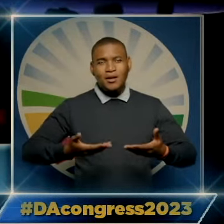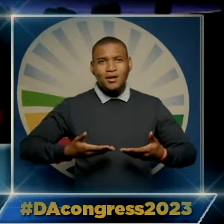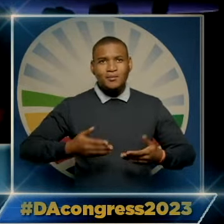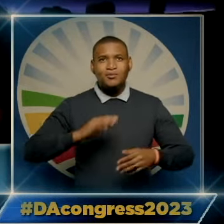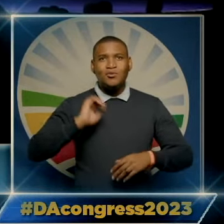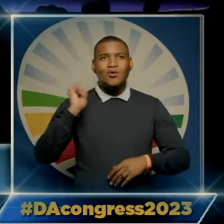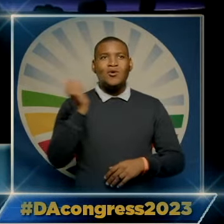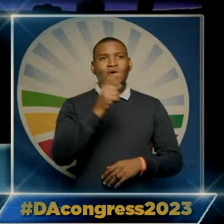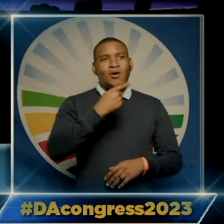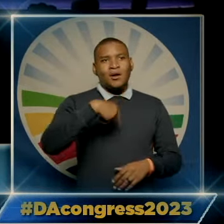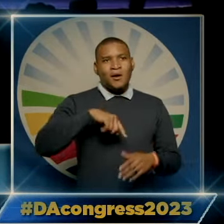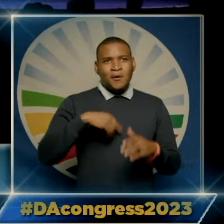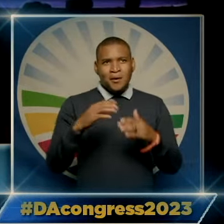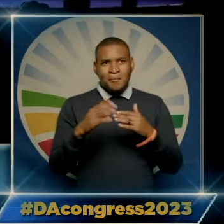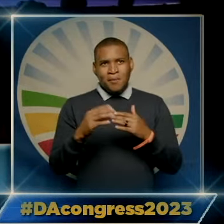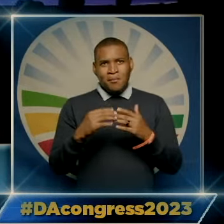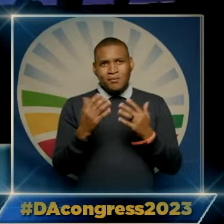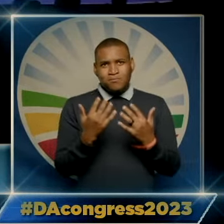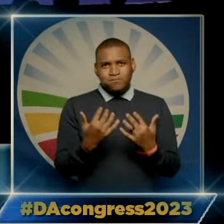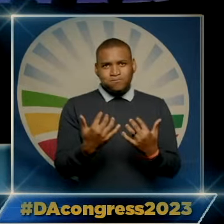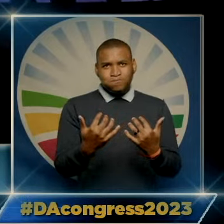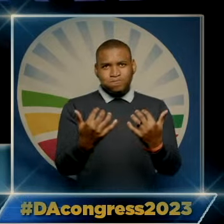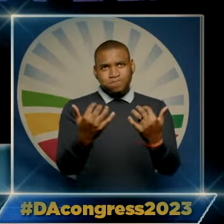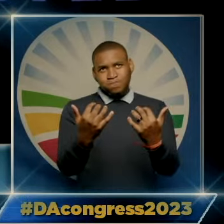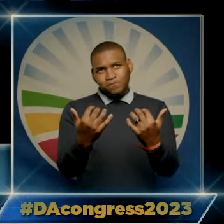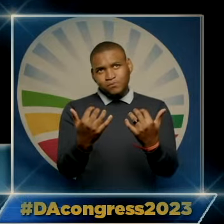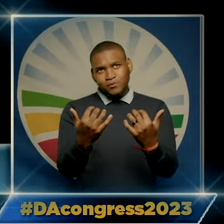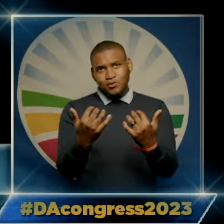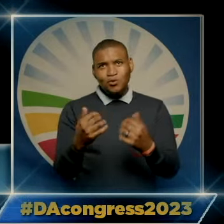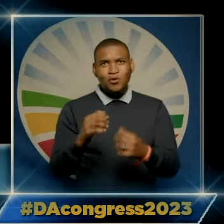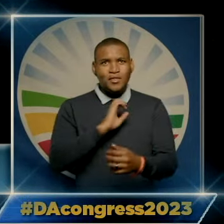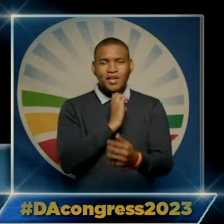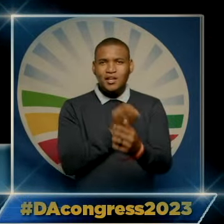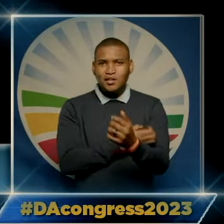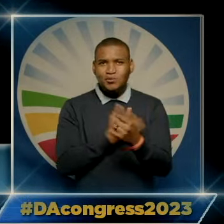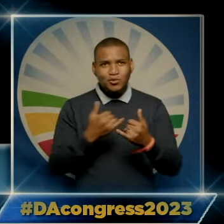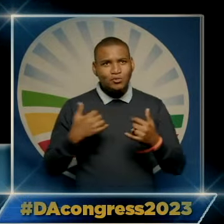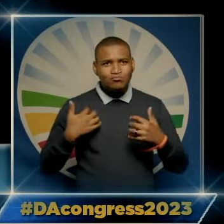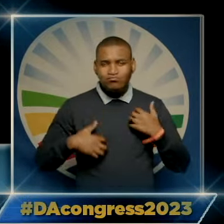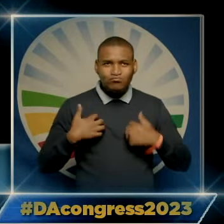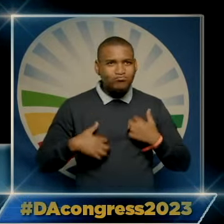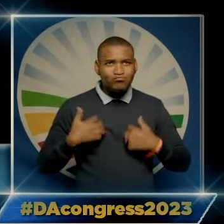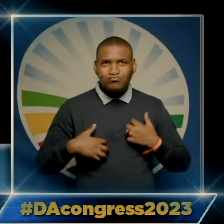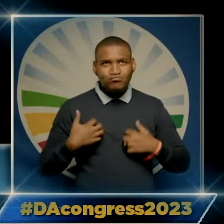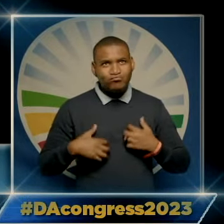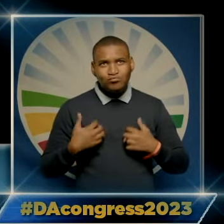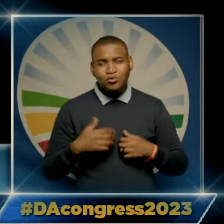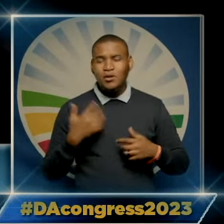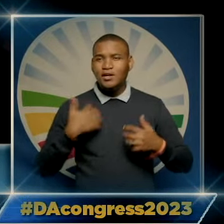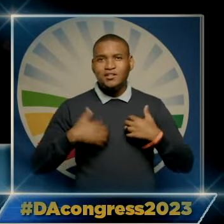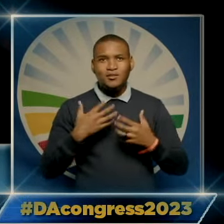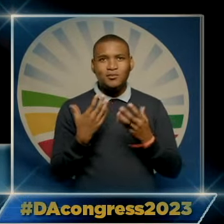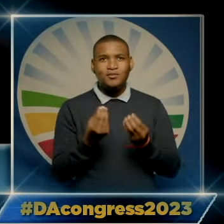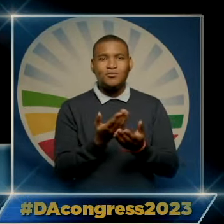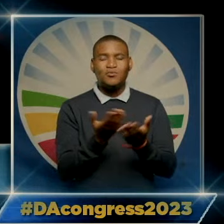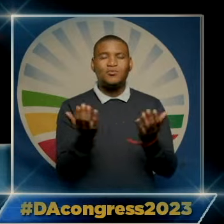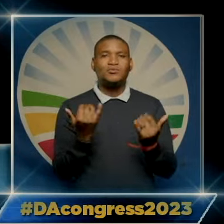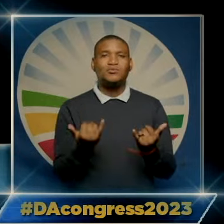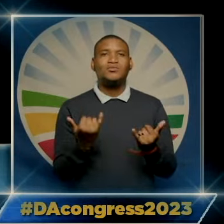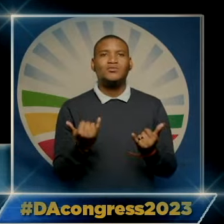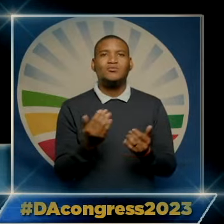of our delegates. The energy here is absolutely electric. We are excited to have all of you here. Now, Democrats,